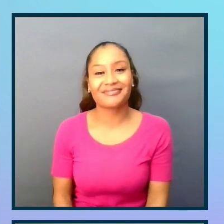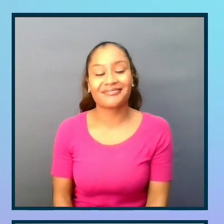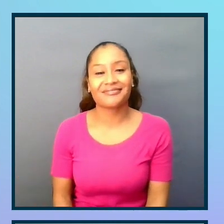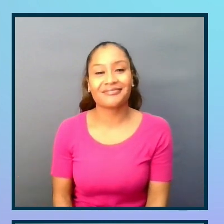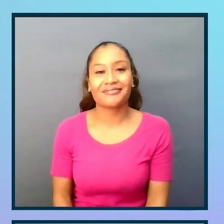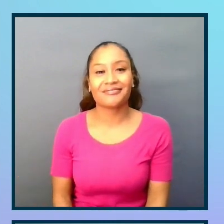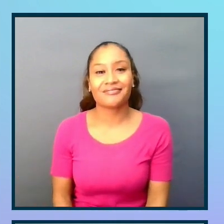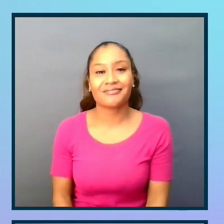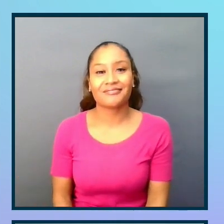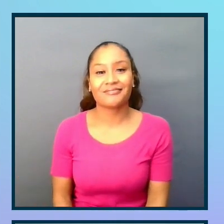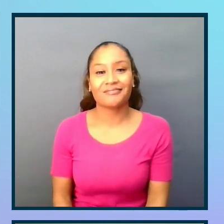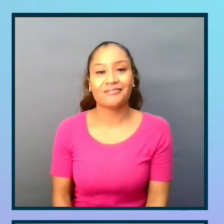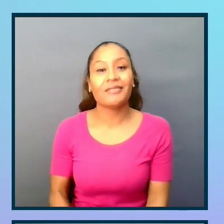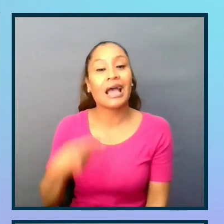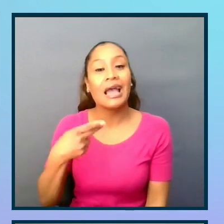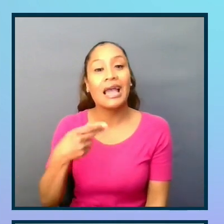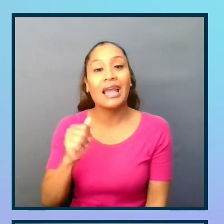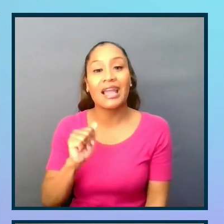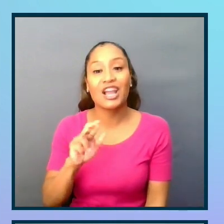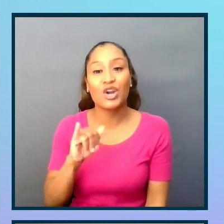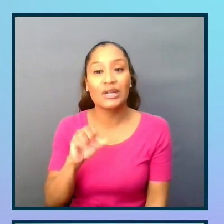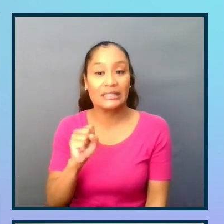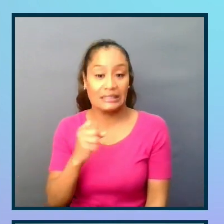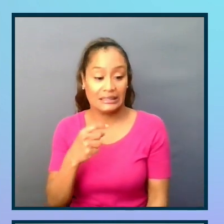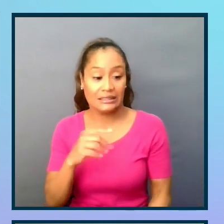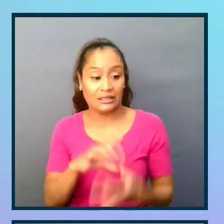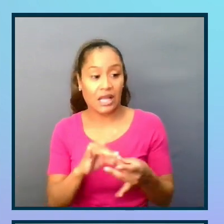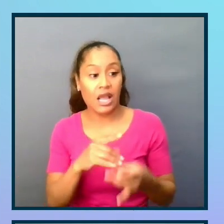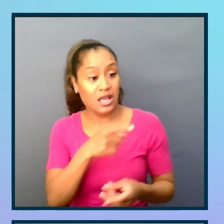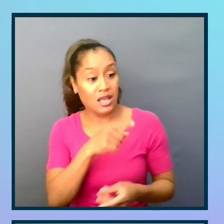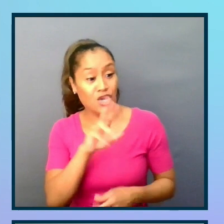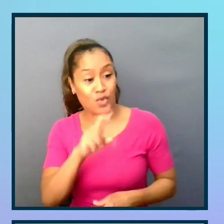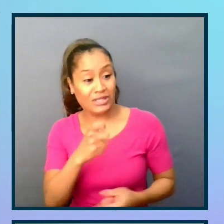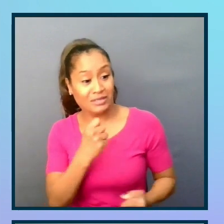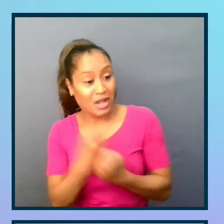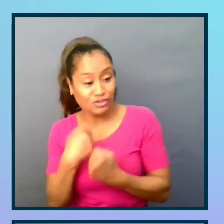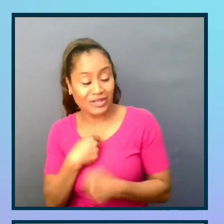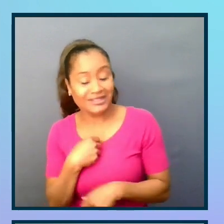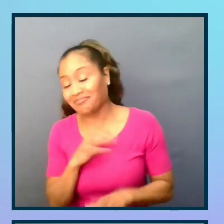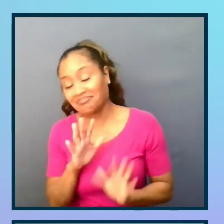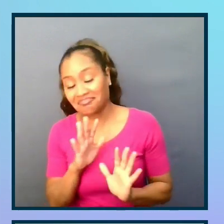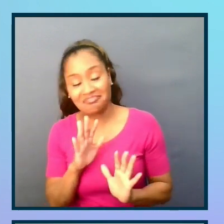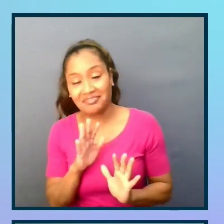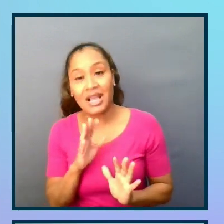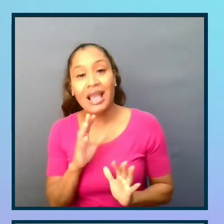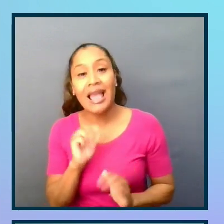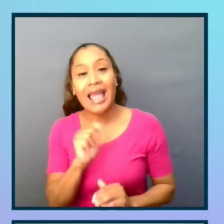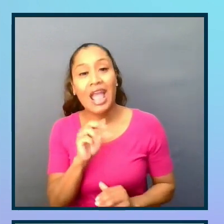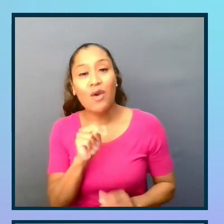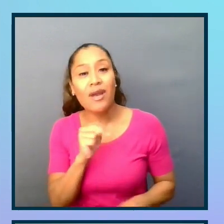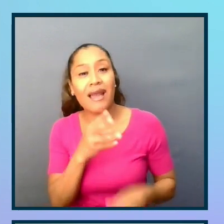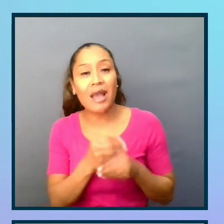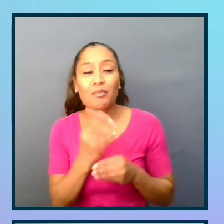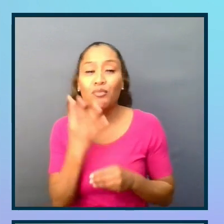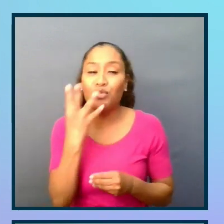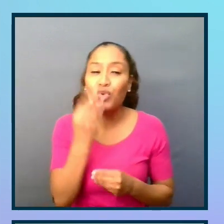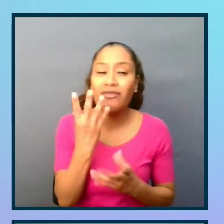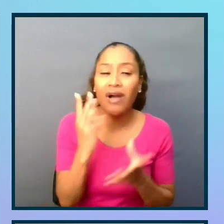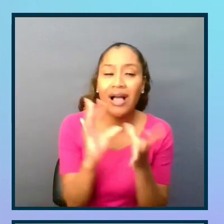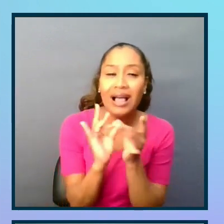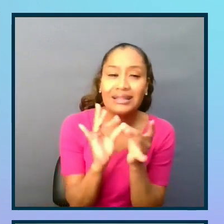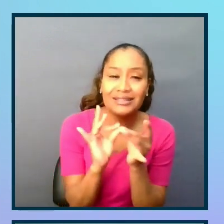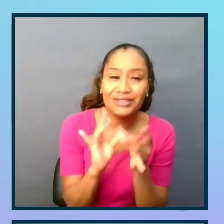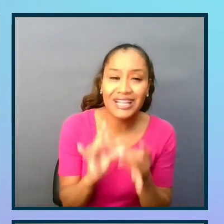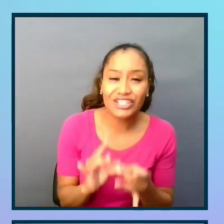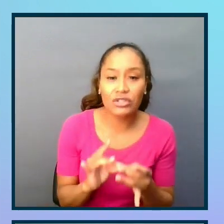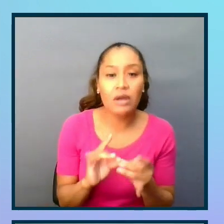We have Aaron puts in like beautiful annotations. Sometimes we use this documentation panel, but do